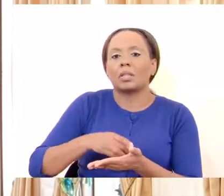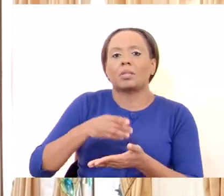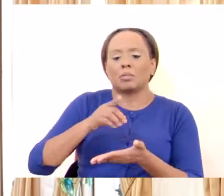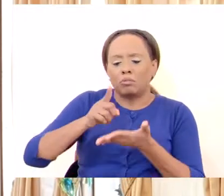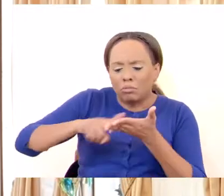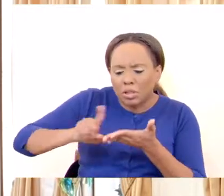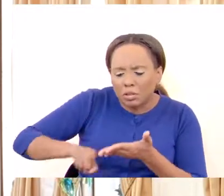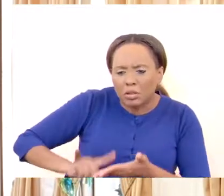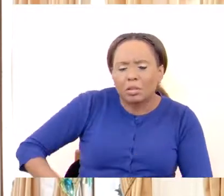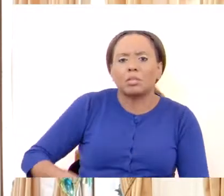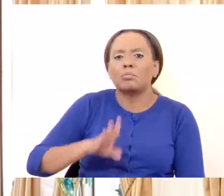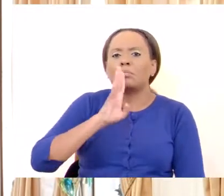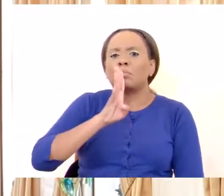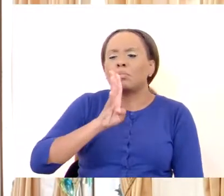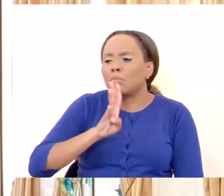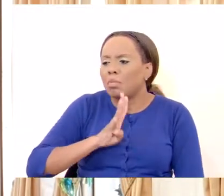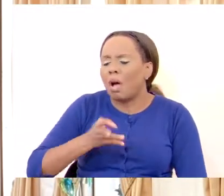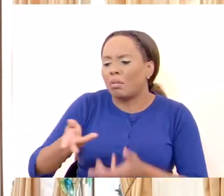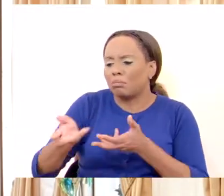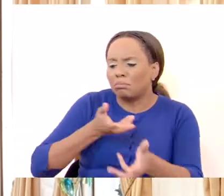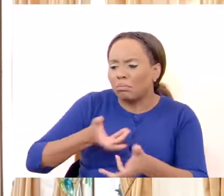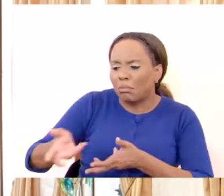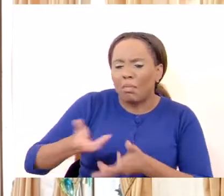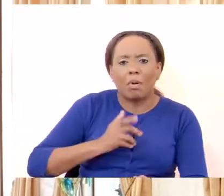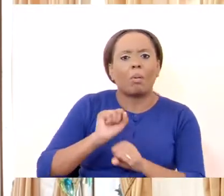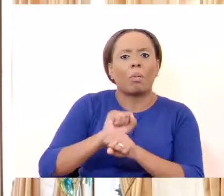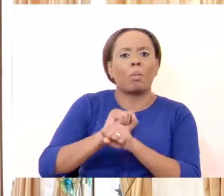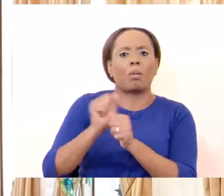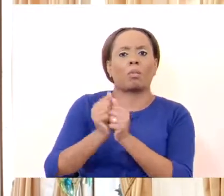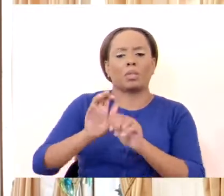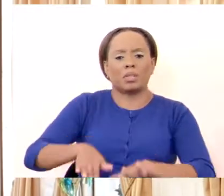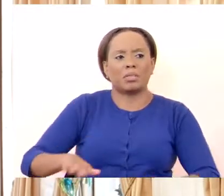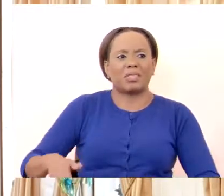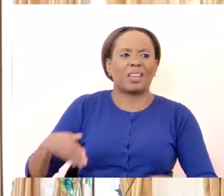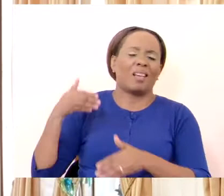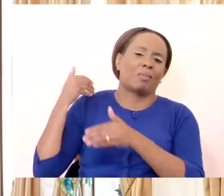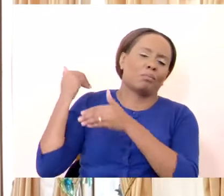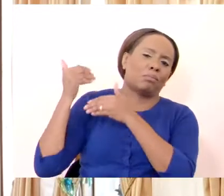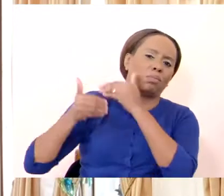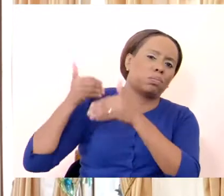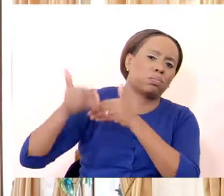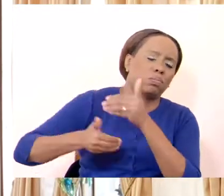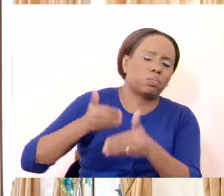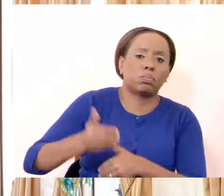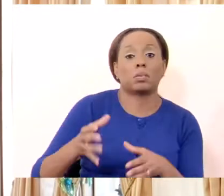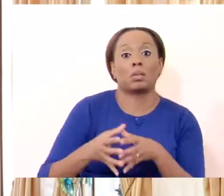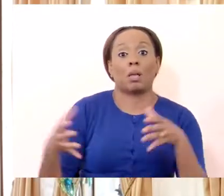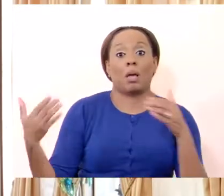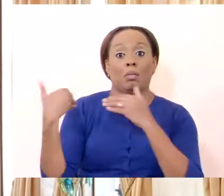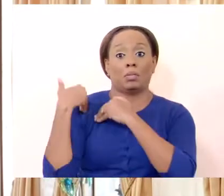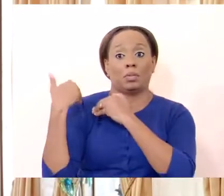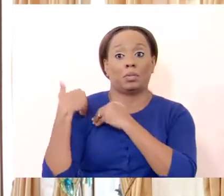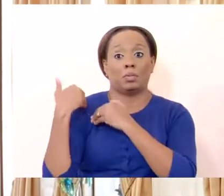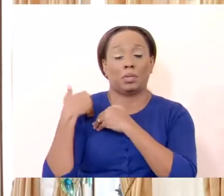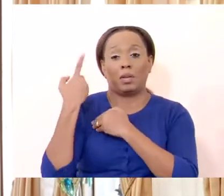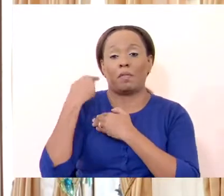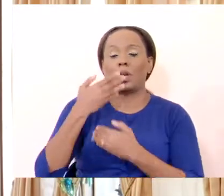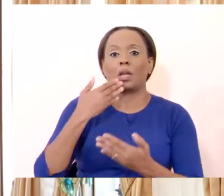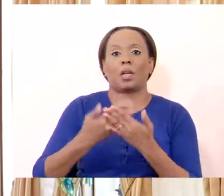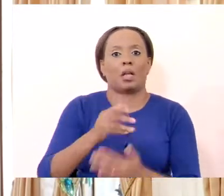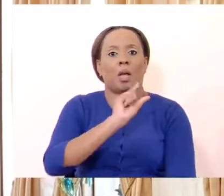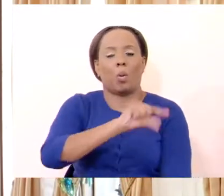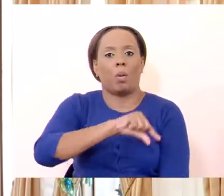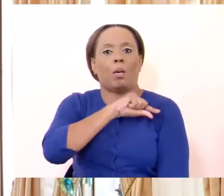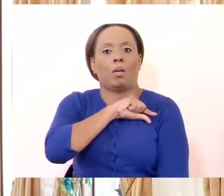worked with many children over the years, and in fact has significant responsibility for the quality